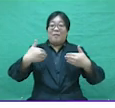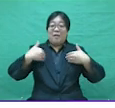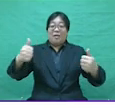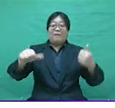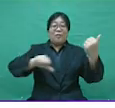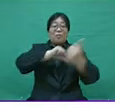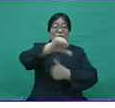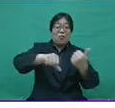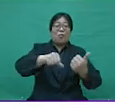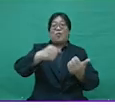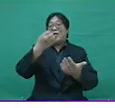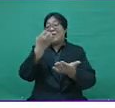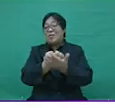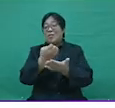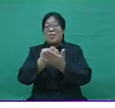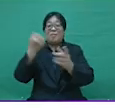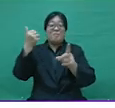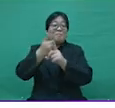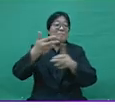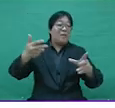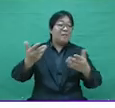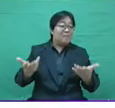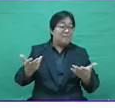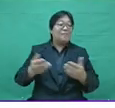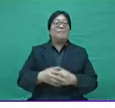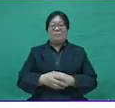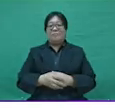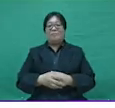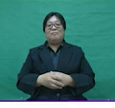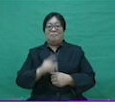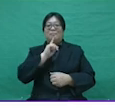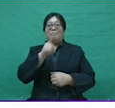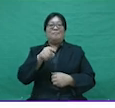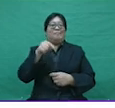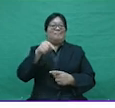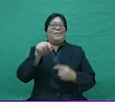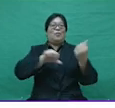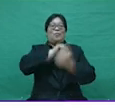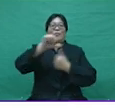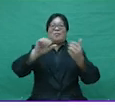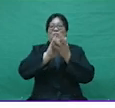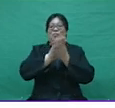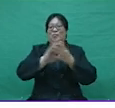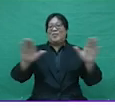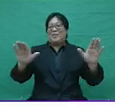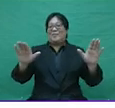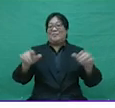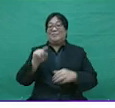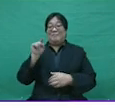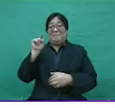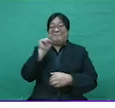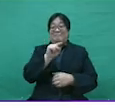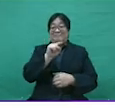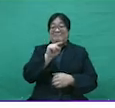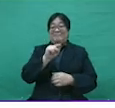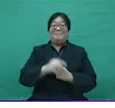health, social, and economic impact was, is, and will be the social security. They are